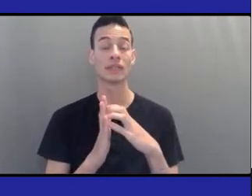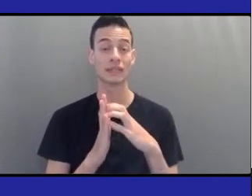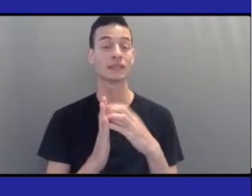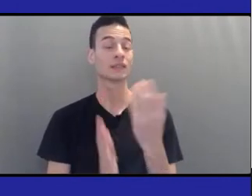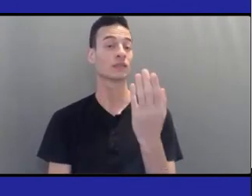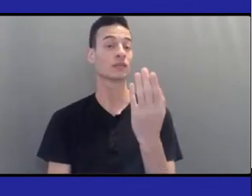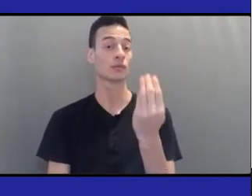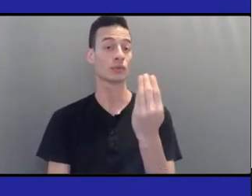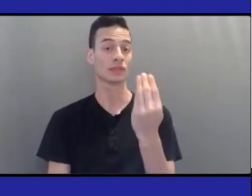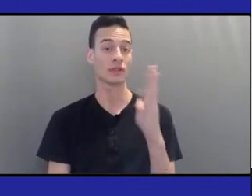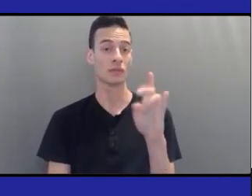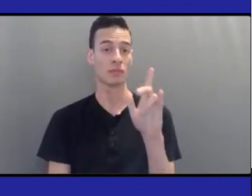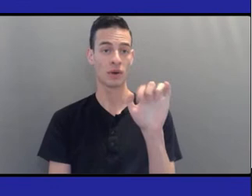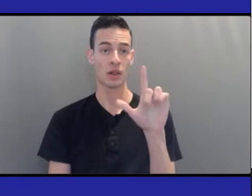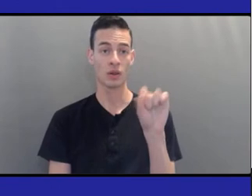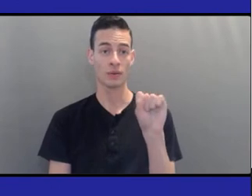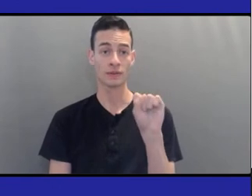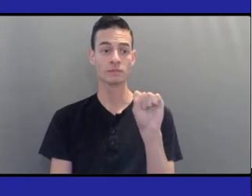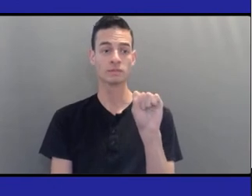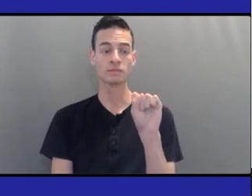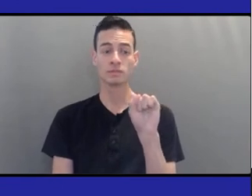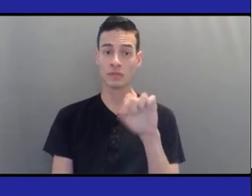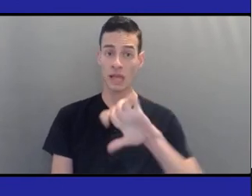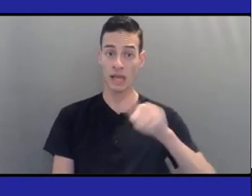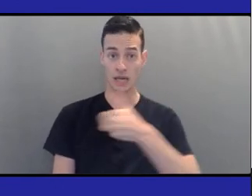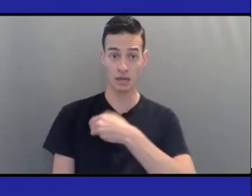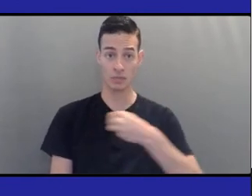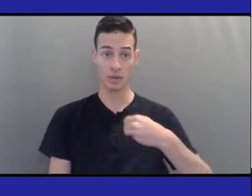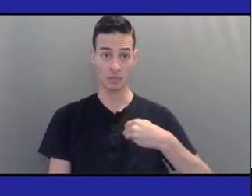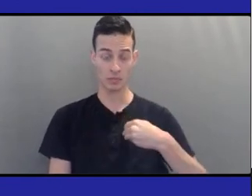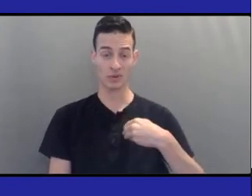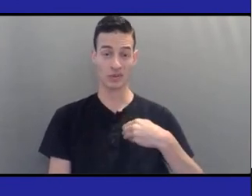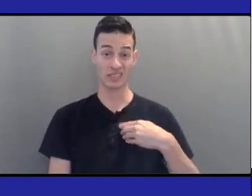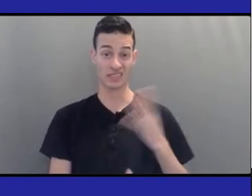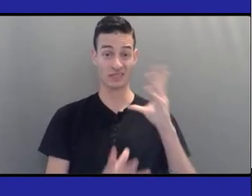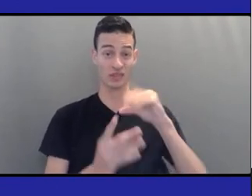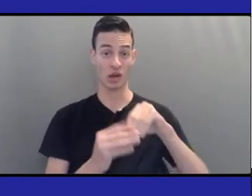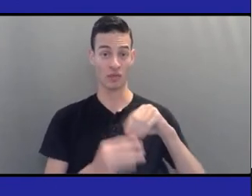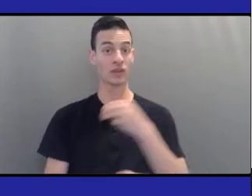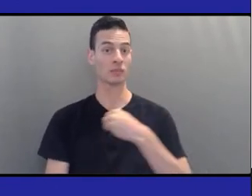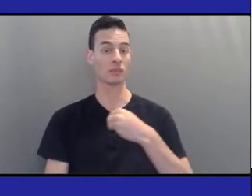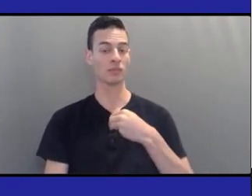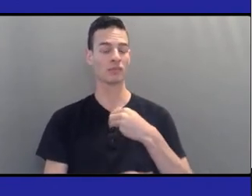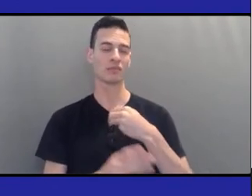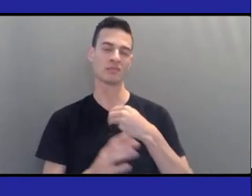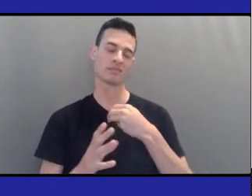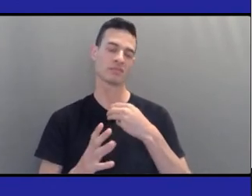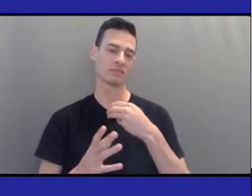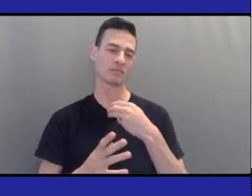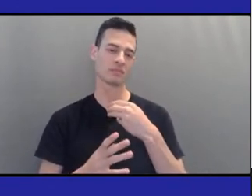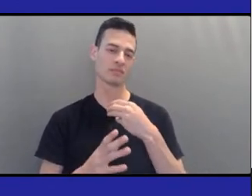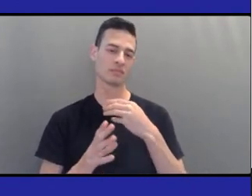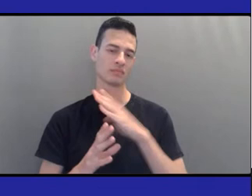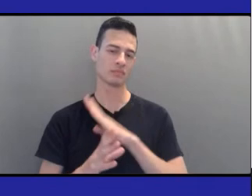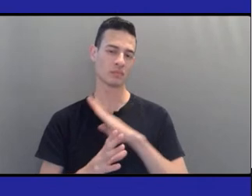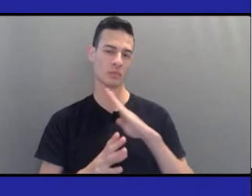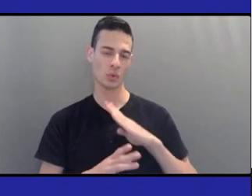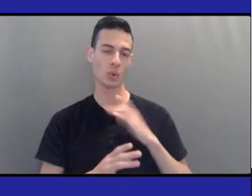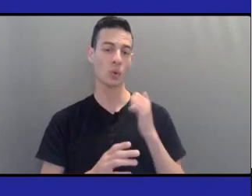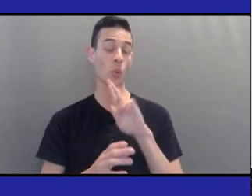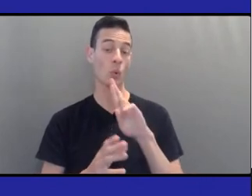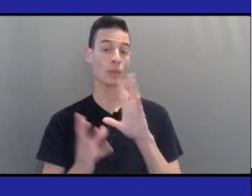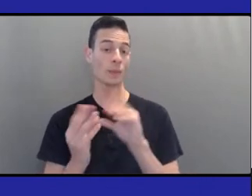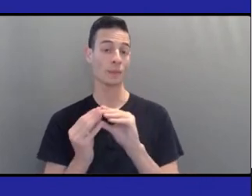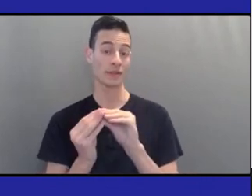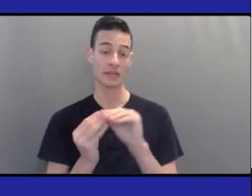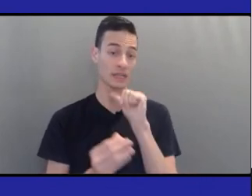committee attendance, if any member of a standing committee or special committee of the board will not be present at a scheduled committee meeting, the member may ask